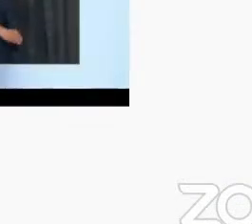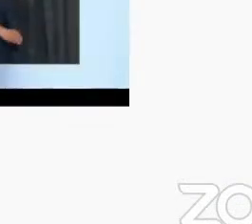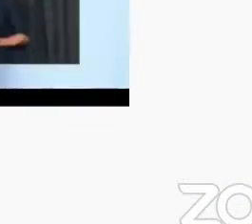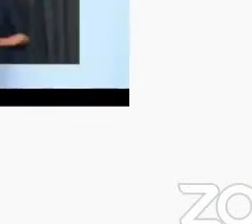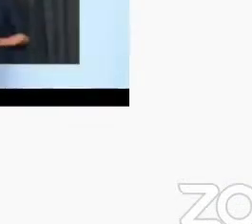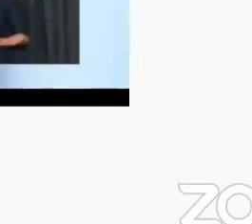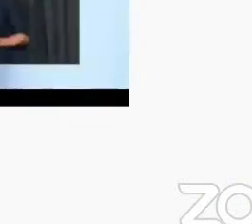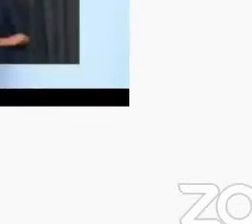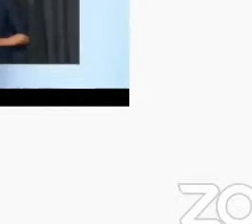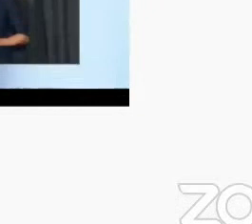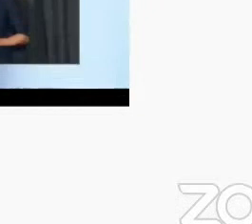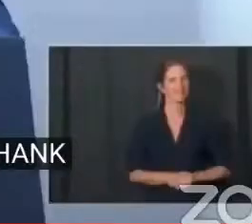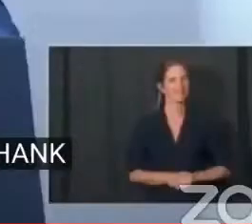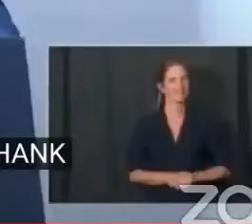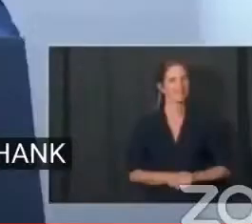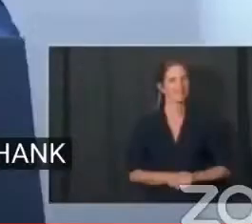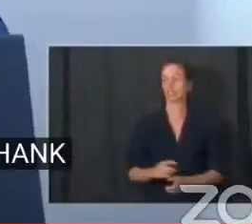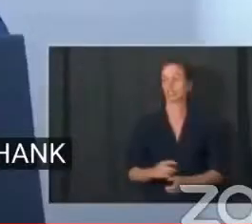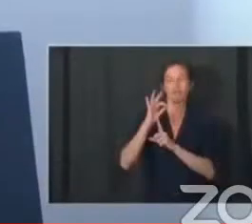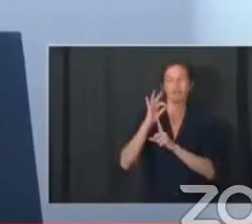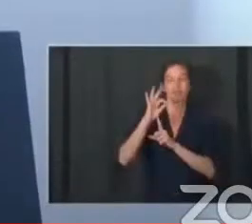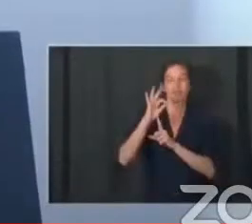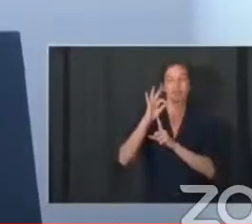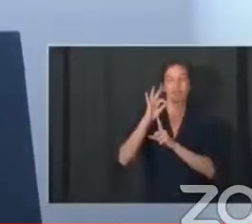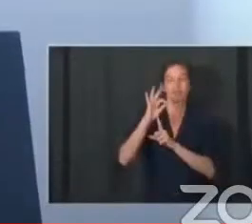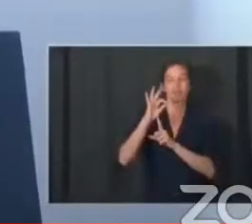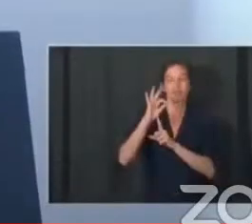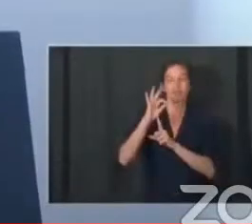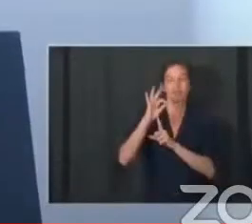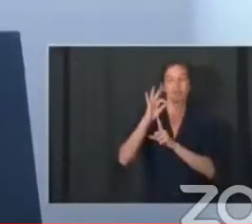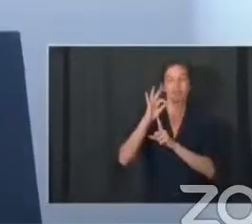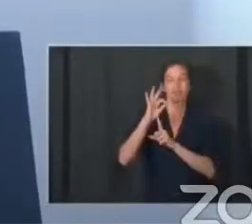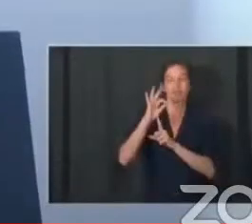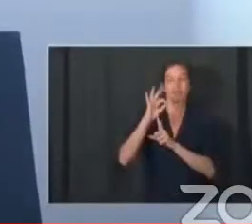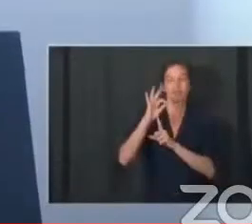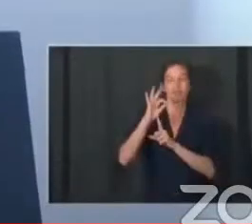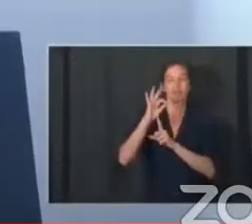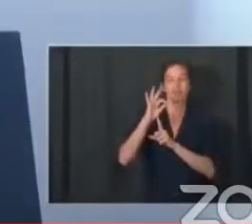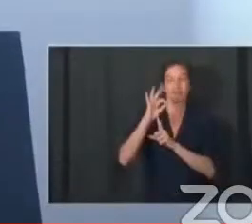In the past 9 months, my El administration pasado has mes